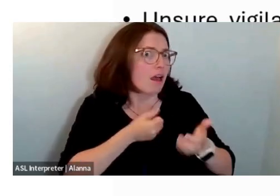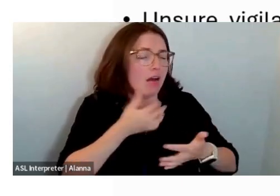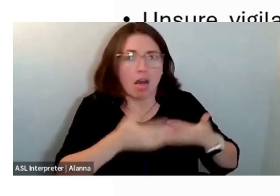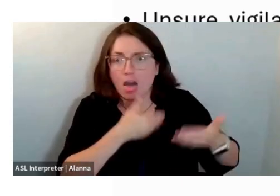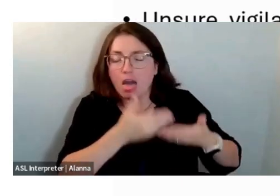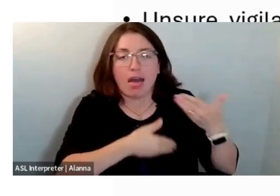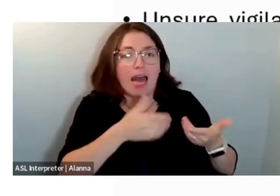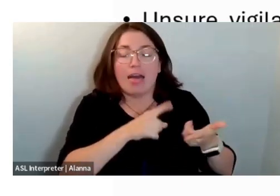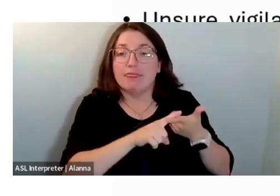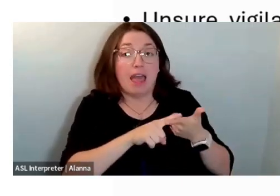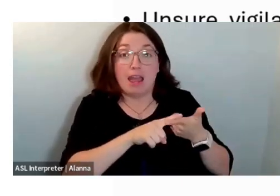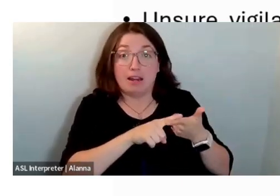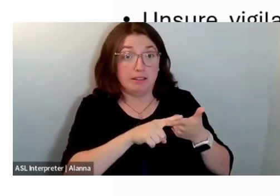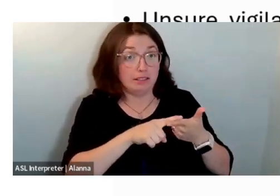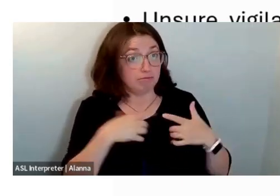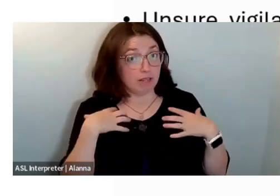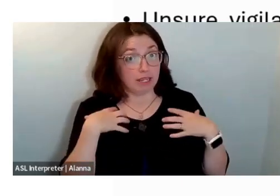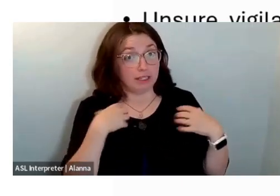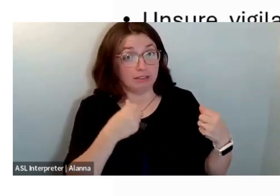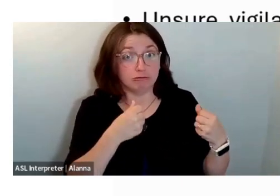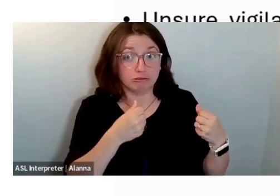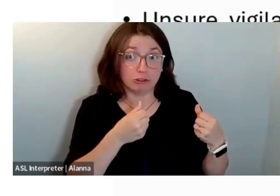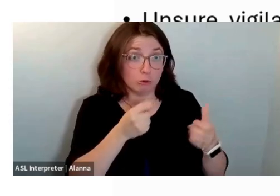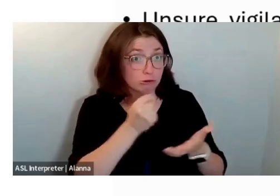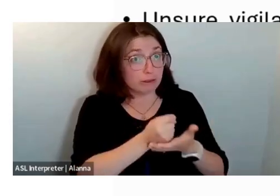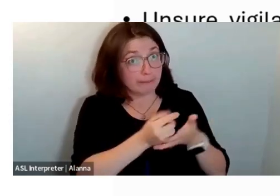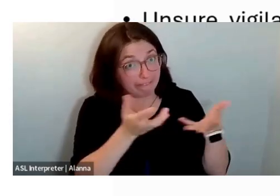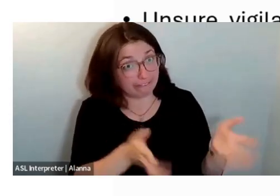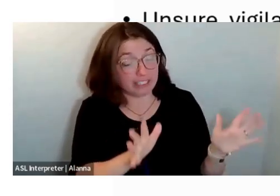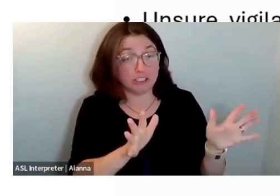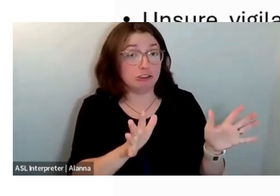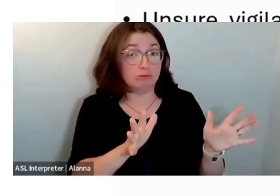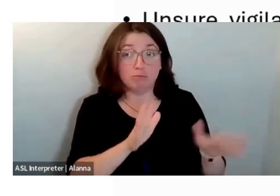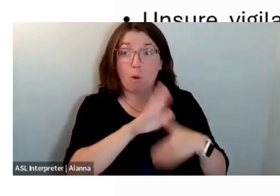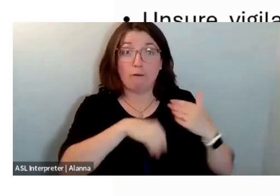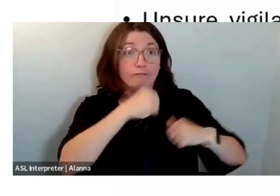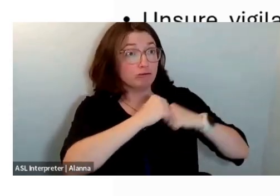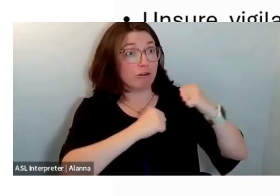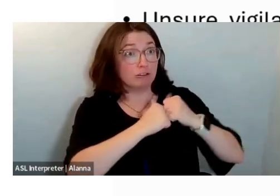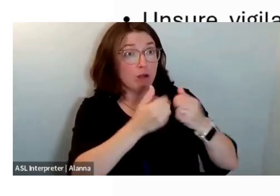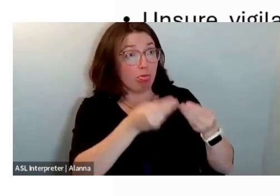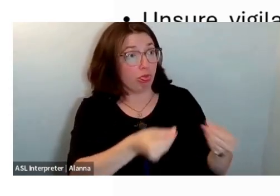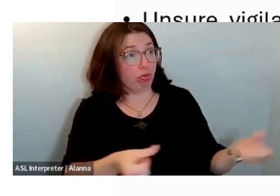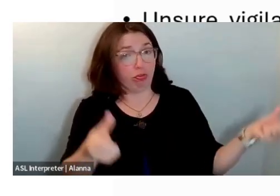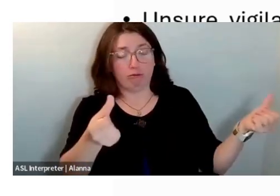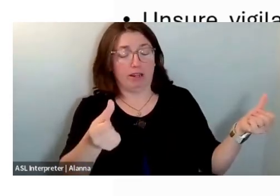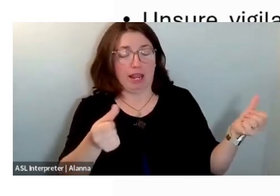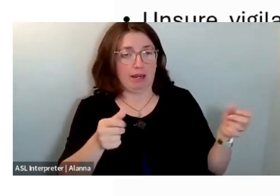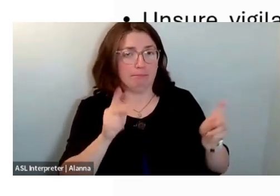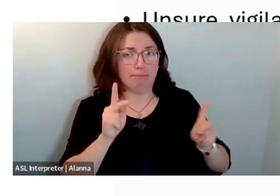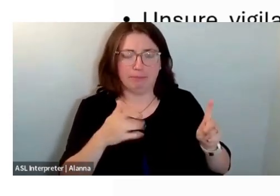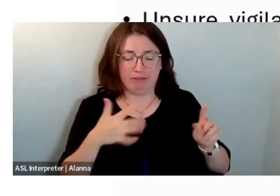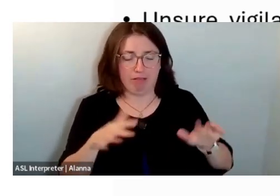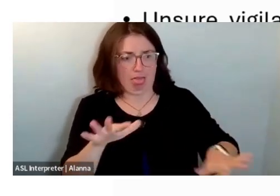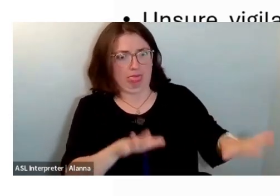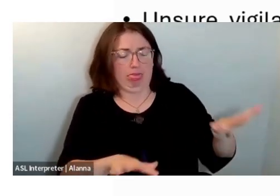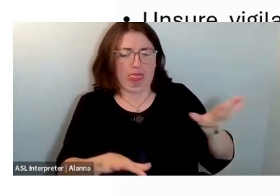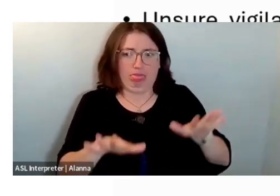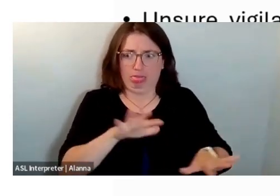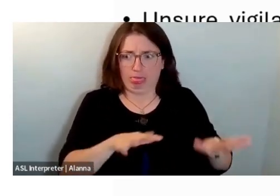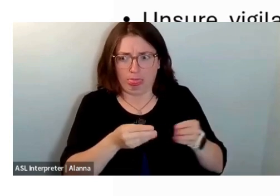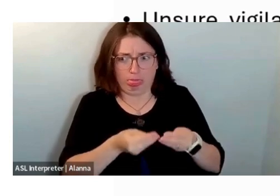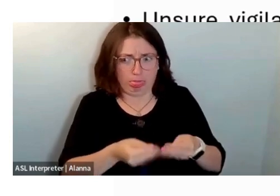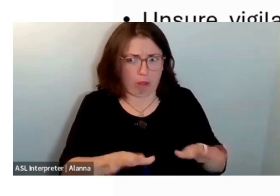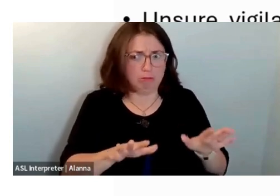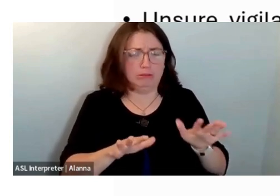that structure just falls away, and people can feel untethered, not quite sure where to land or